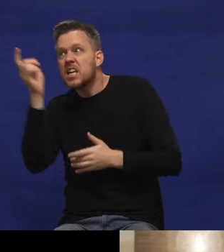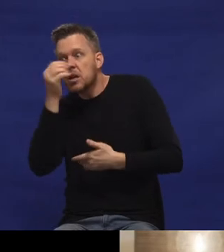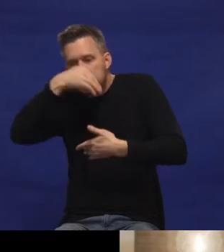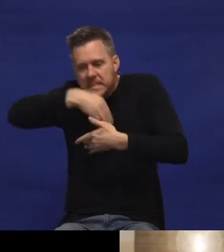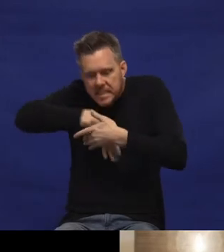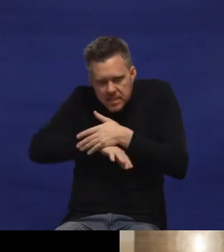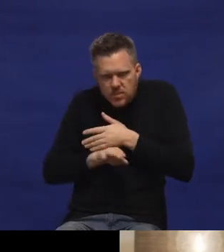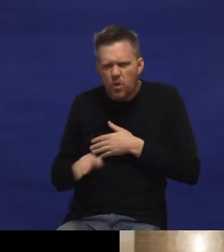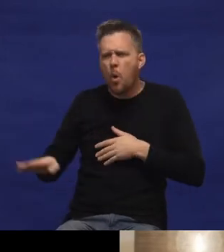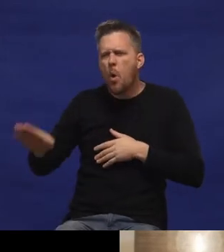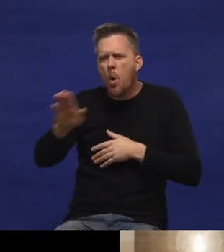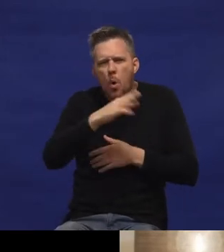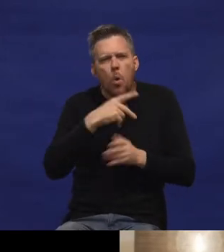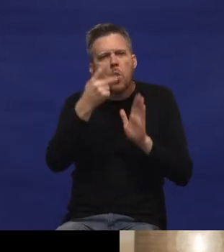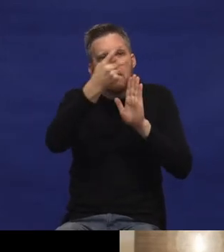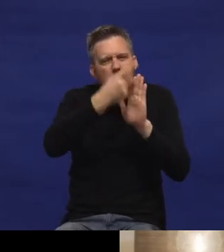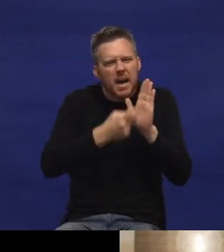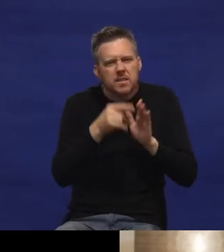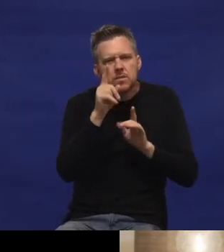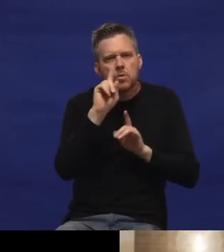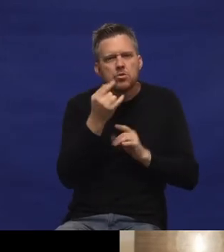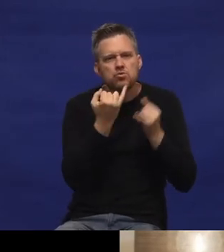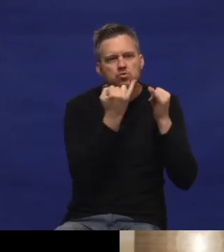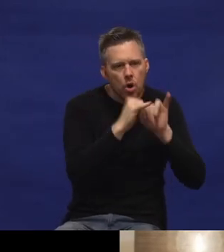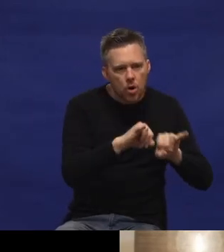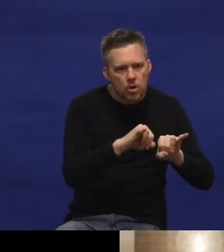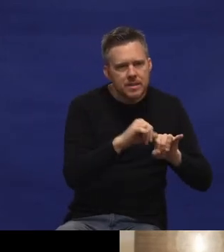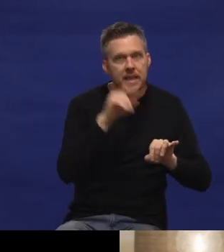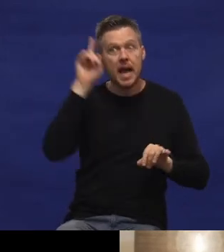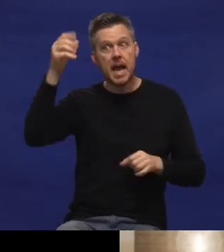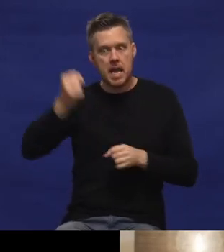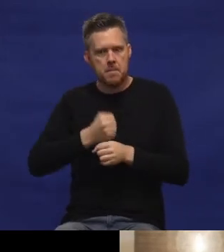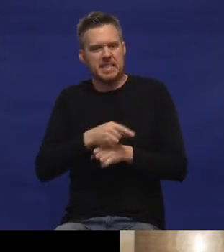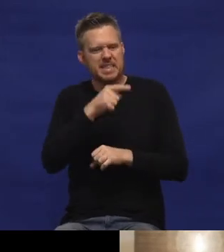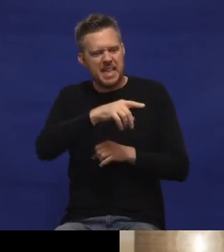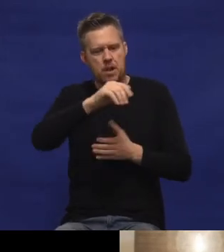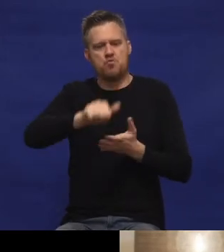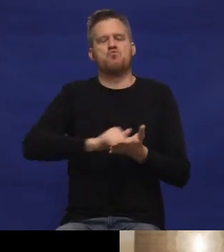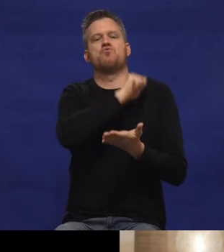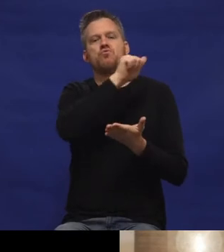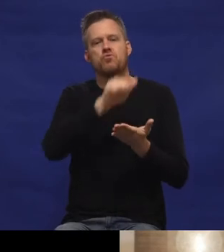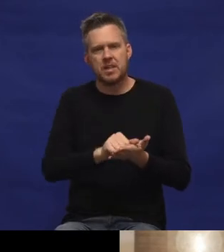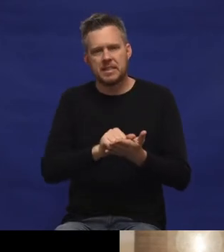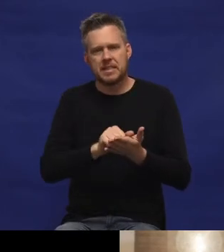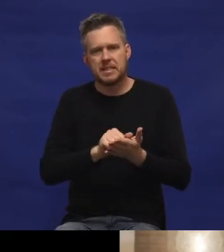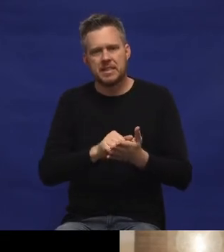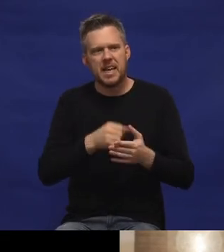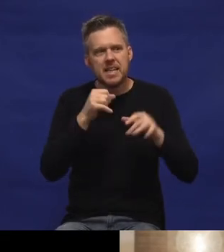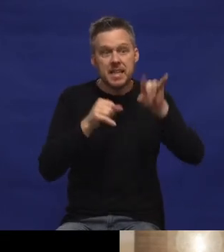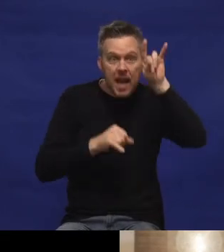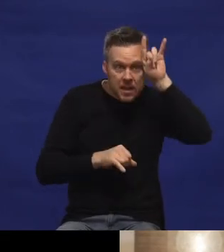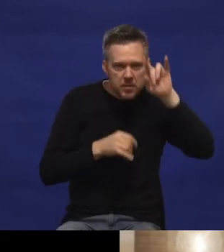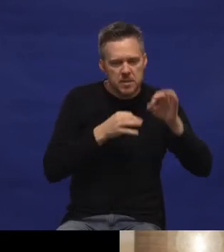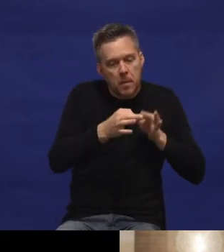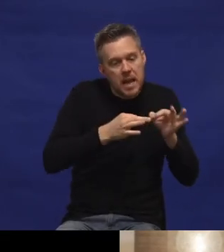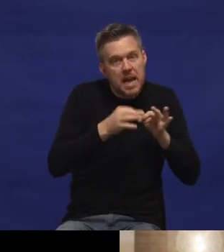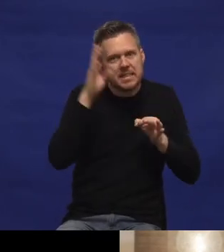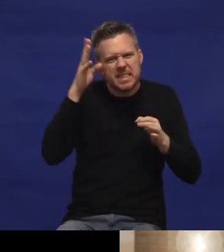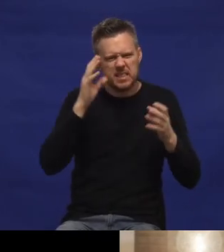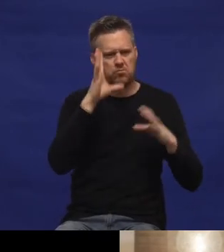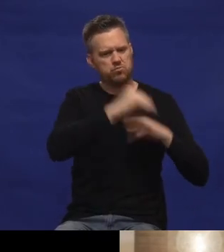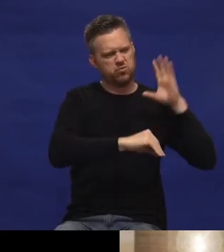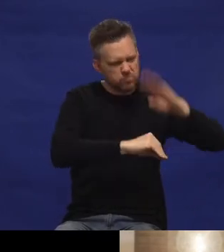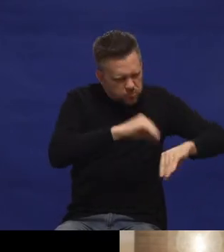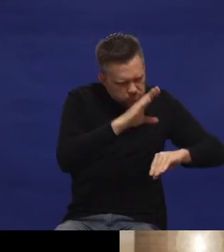every aspect of what is wrong, and he makes it right. He undoes the plans of the enemy. What the enemy intends for